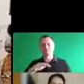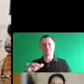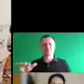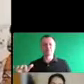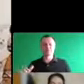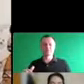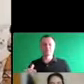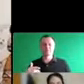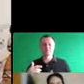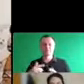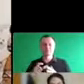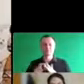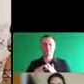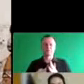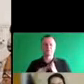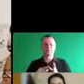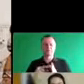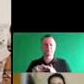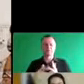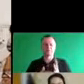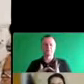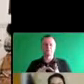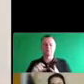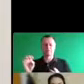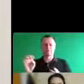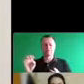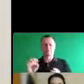I'm from the diaspora, and